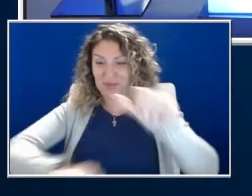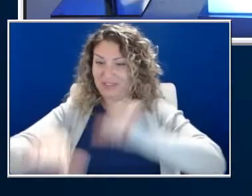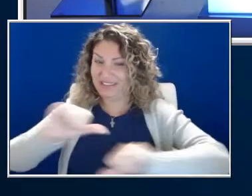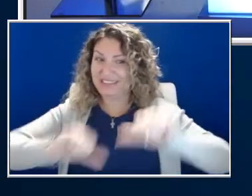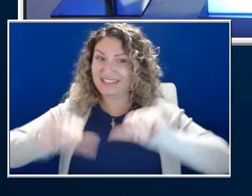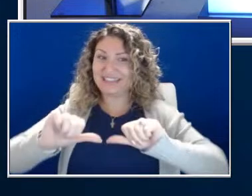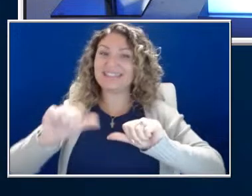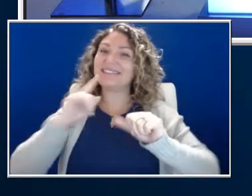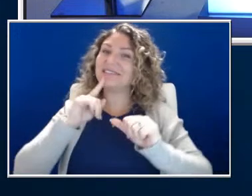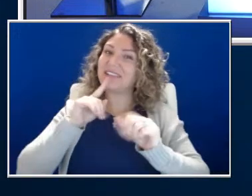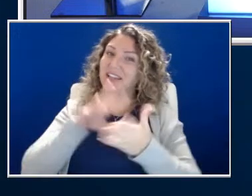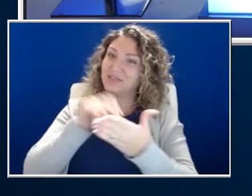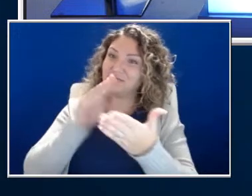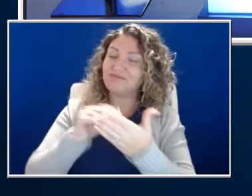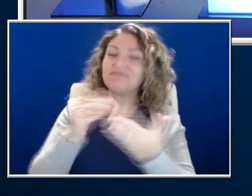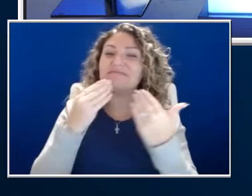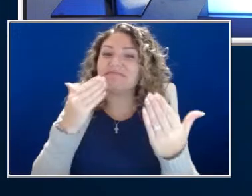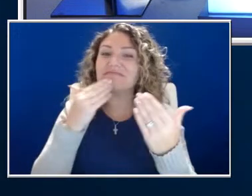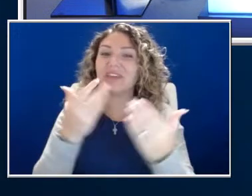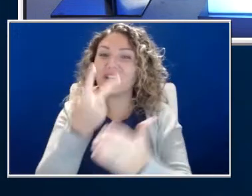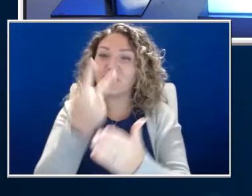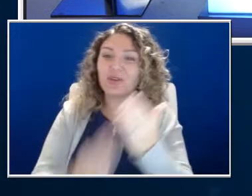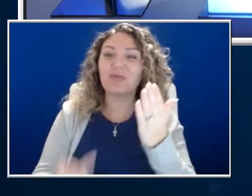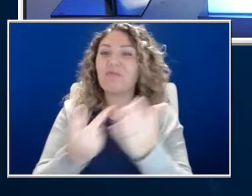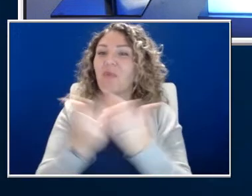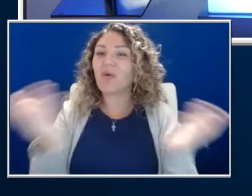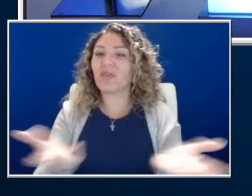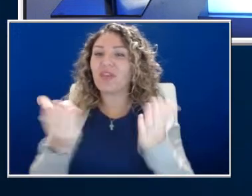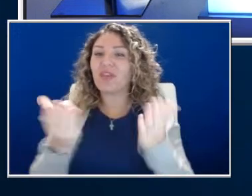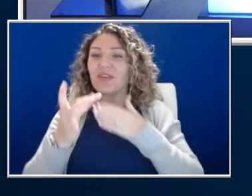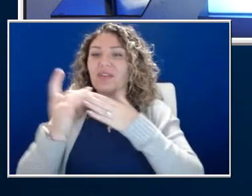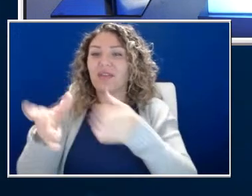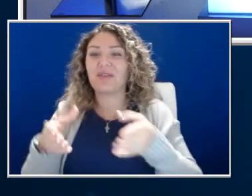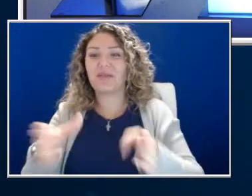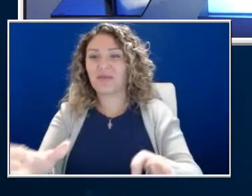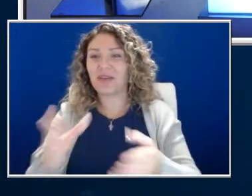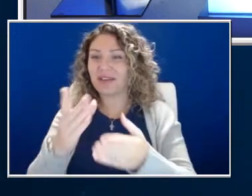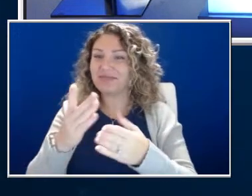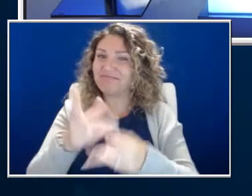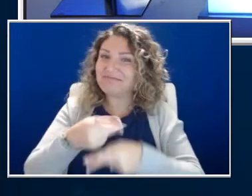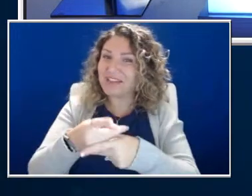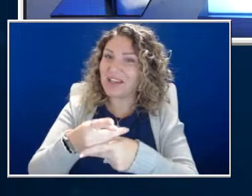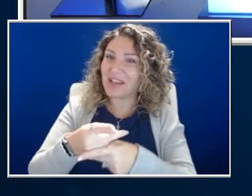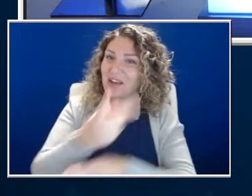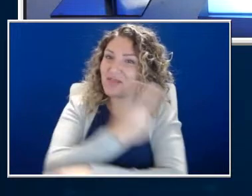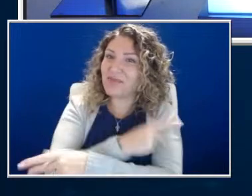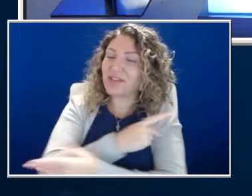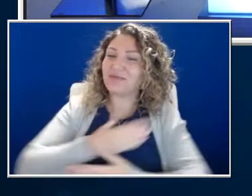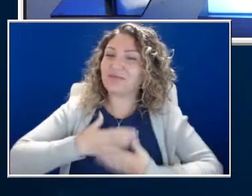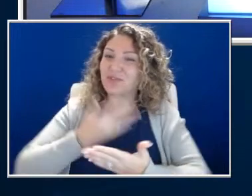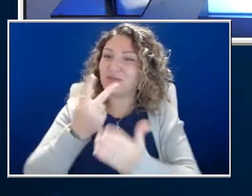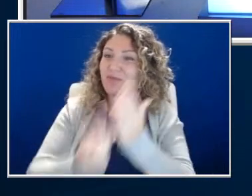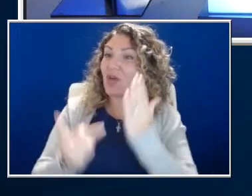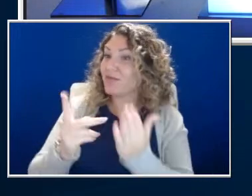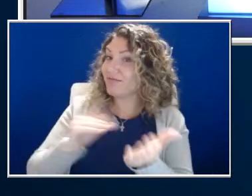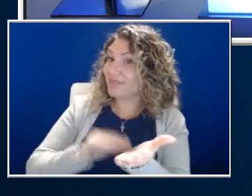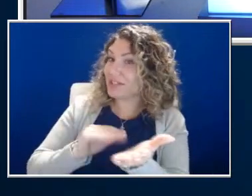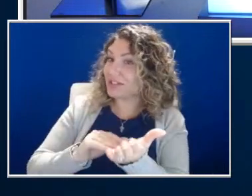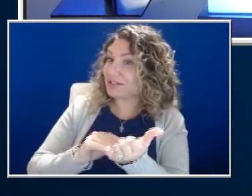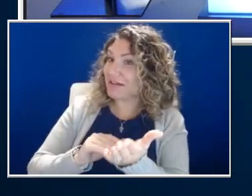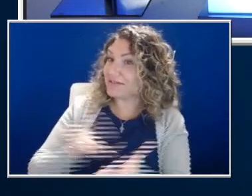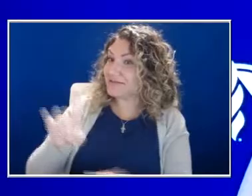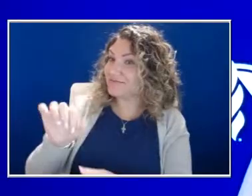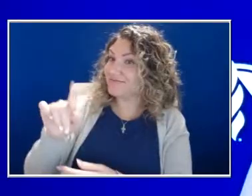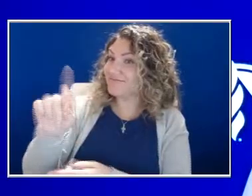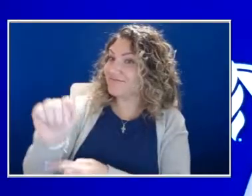both for being here and for leading the way in this treatment and taking care of our patients. We appreciate you both. Thank you so much. Dr. Hawkinson, final thoughts on this